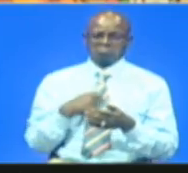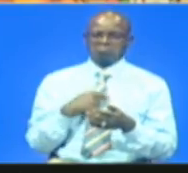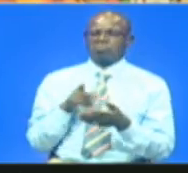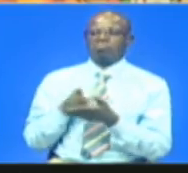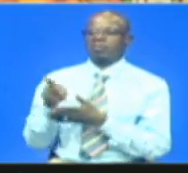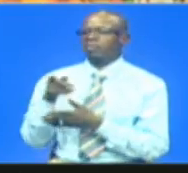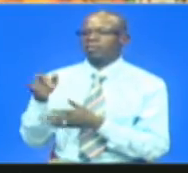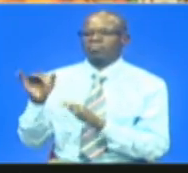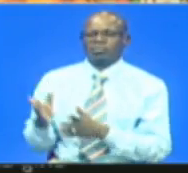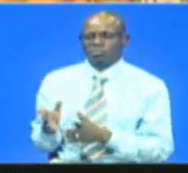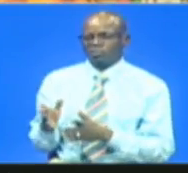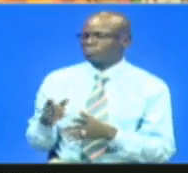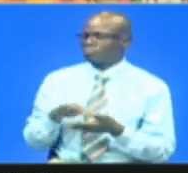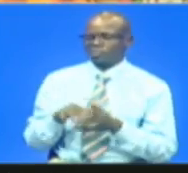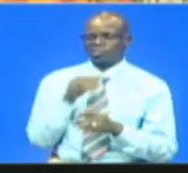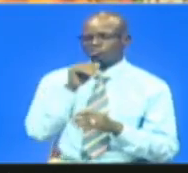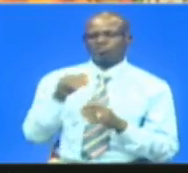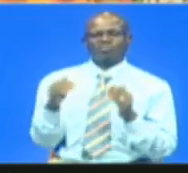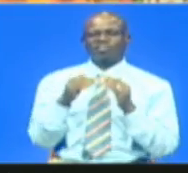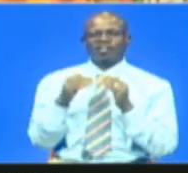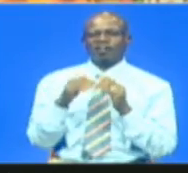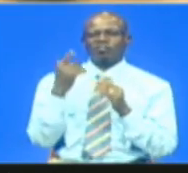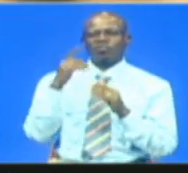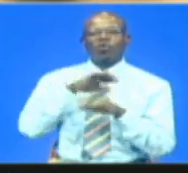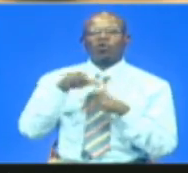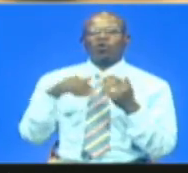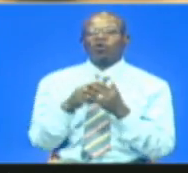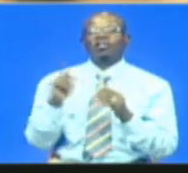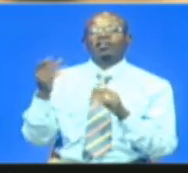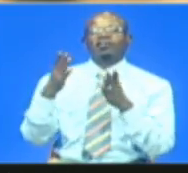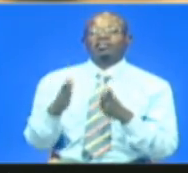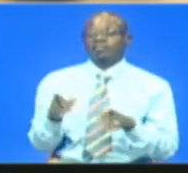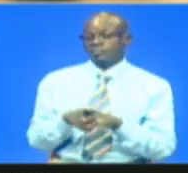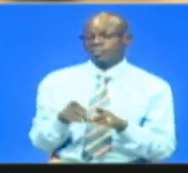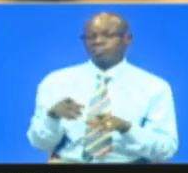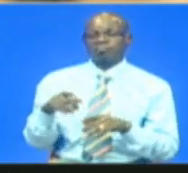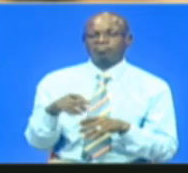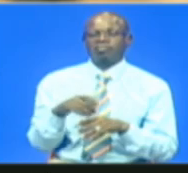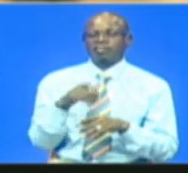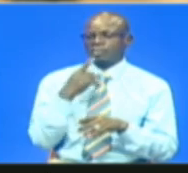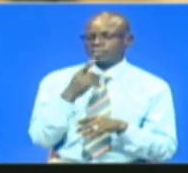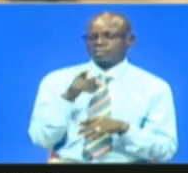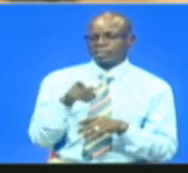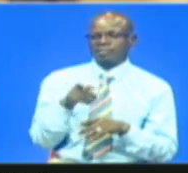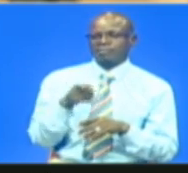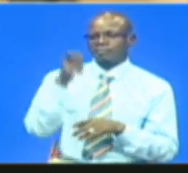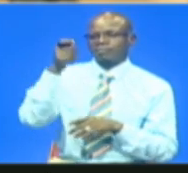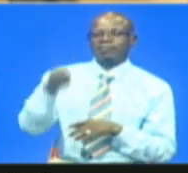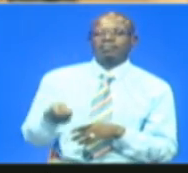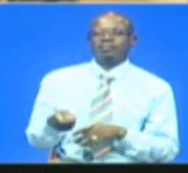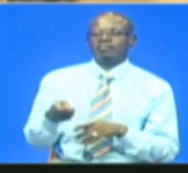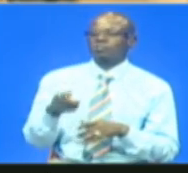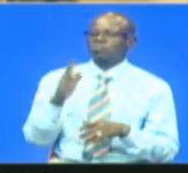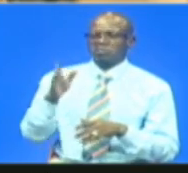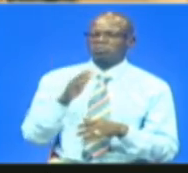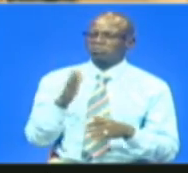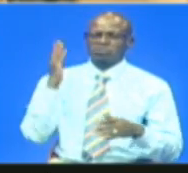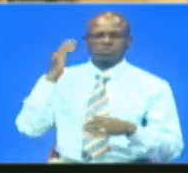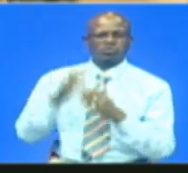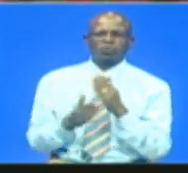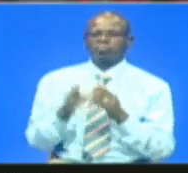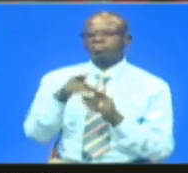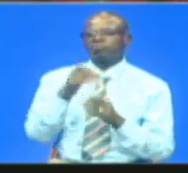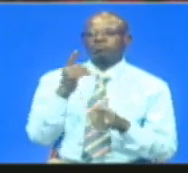unfair for ordinary Kenyans to continue to suffer that long. He says this ruling will not deter him from fighting and talking about